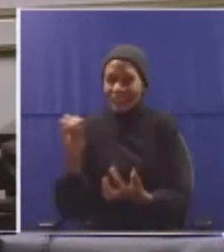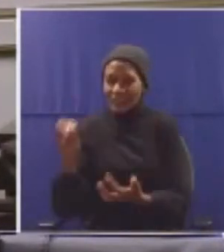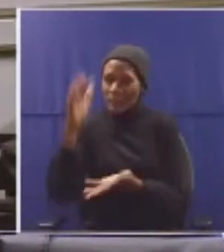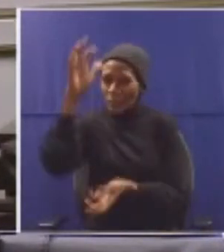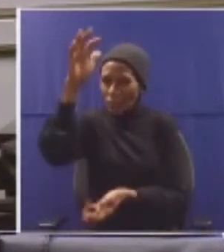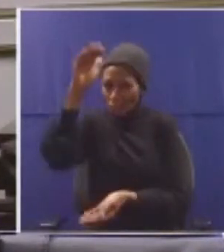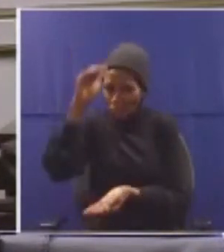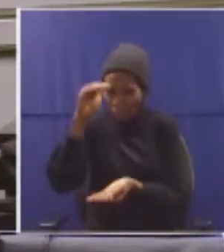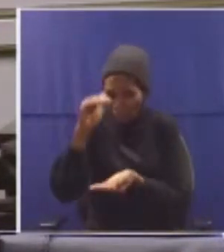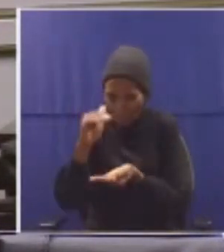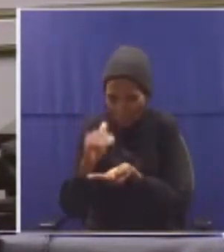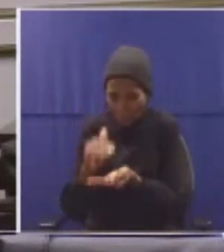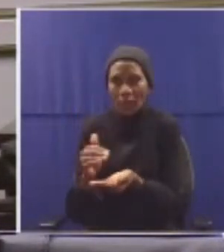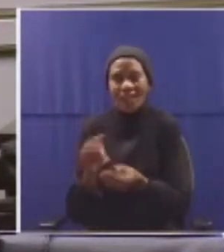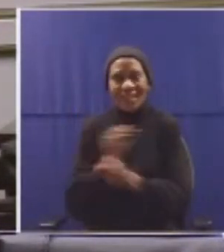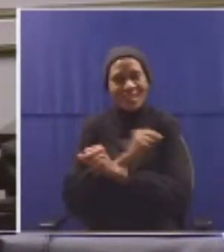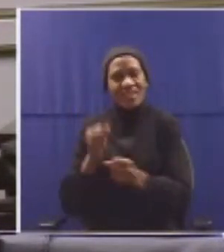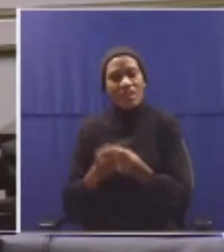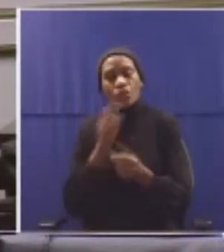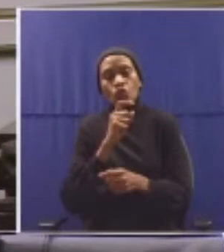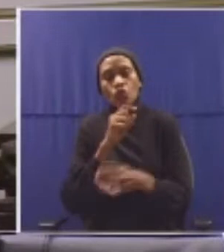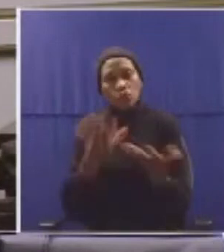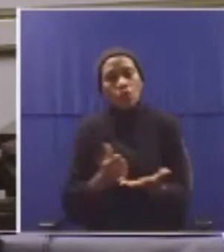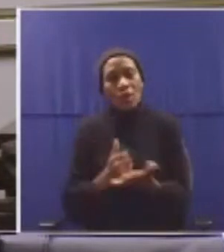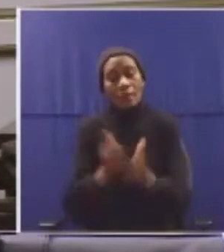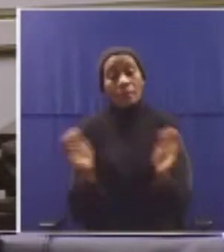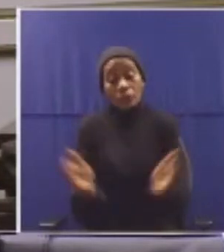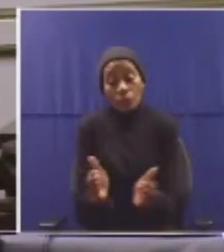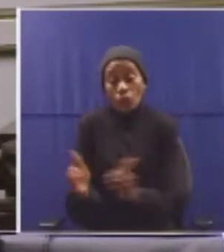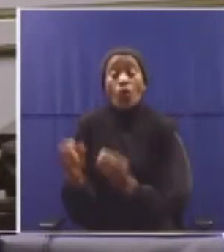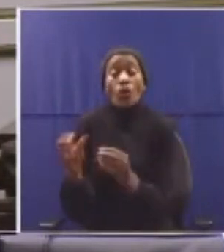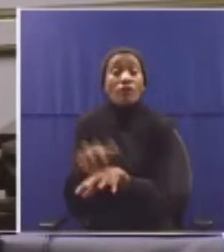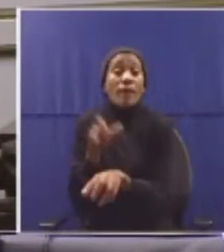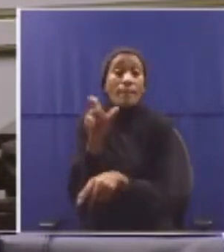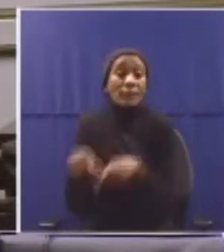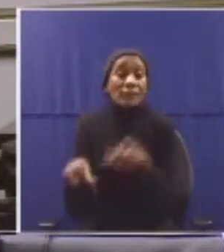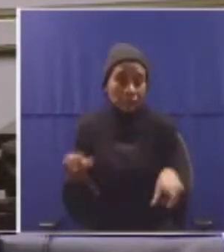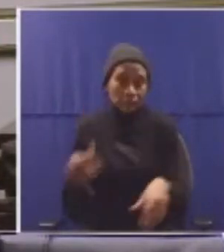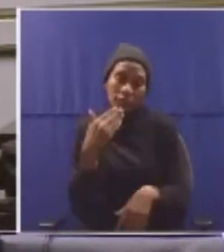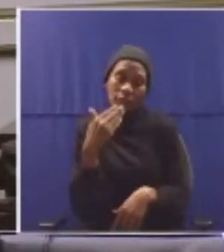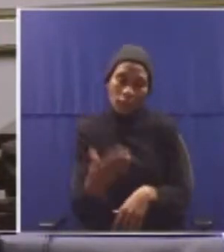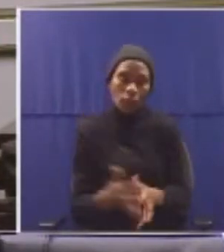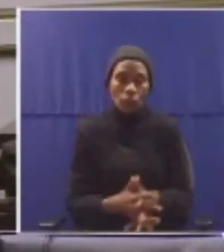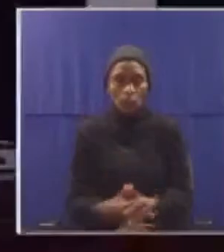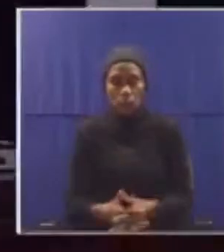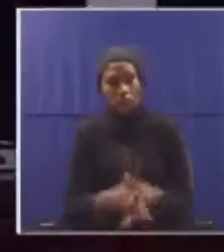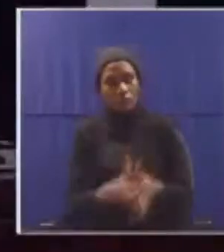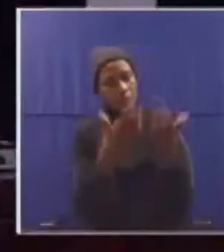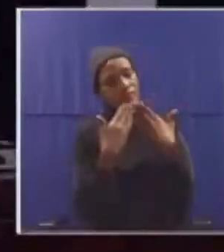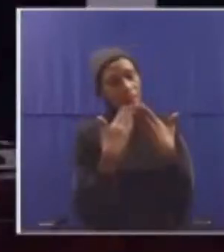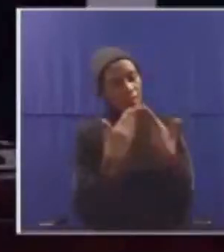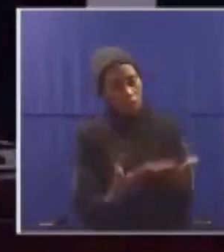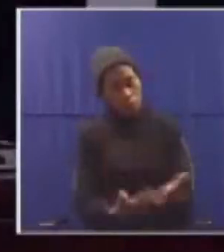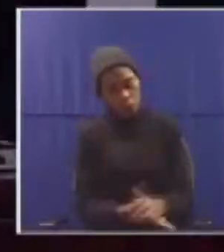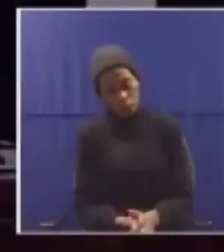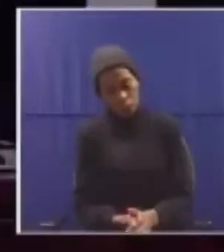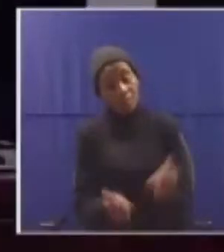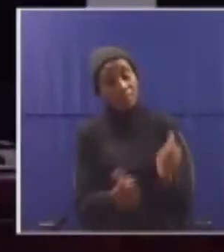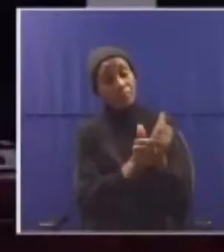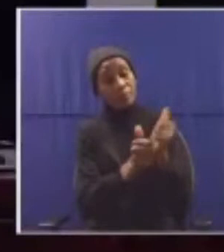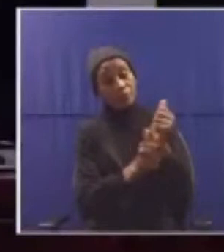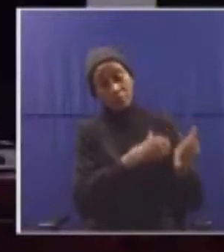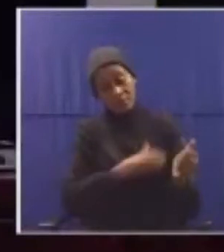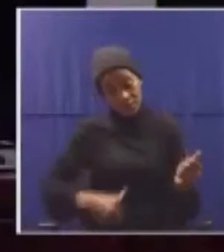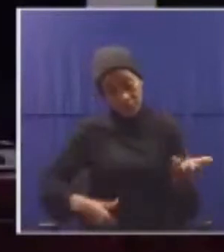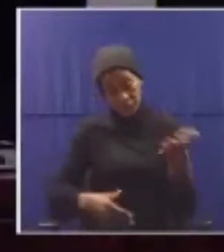for financial and technical support for emerging farmers. I thank you. Thank you, Honorable Swart. The Honorable Deputy